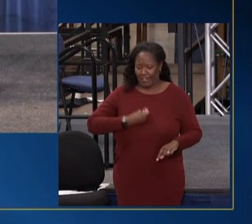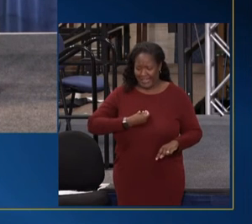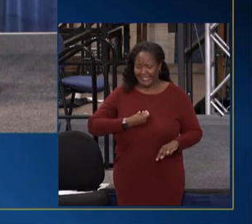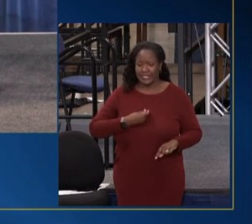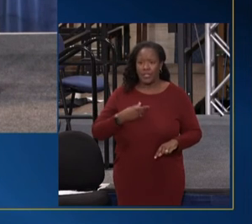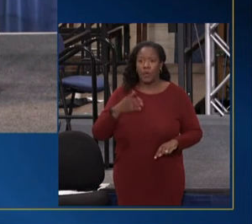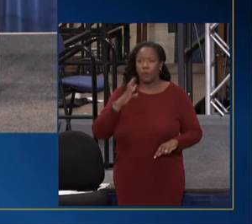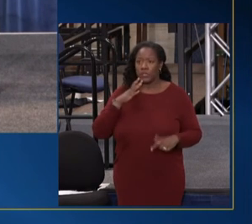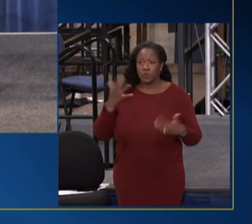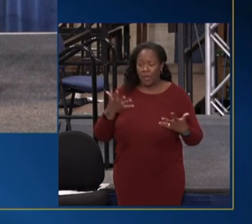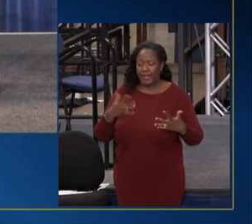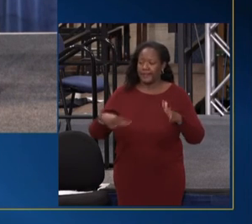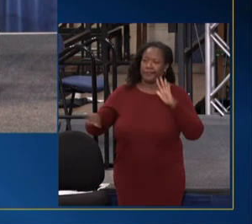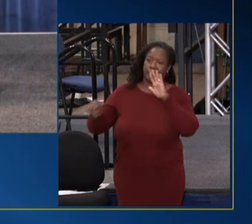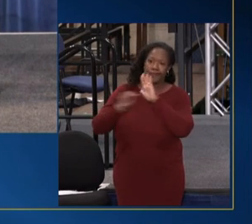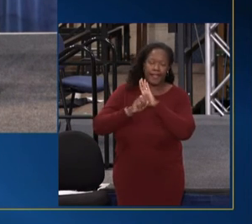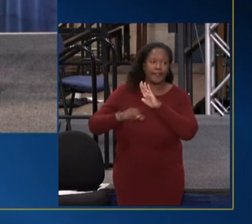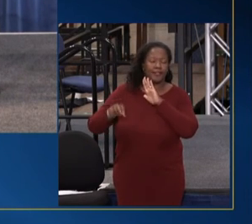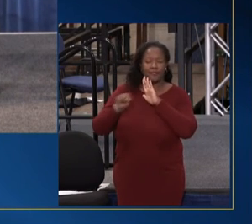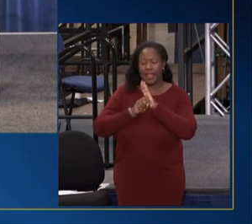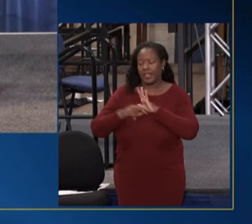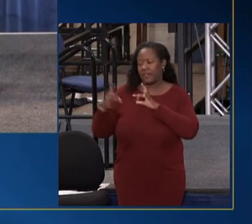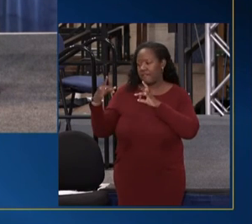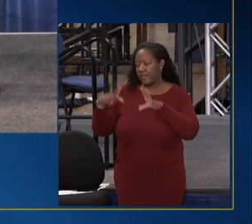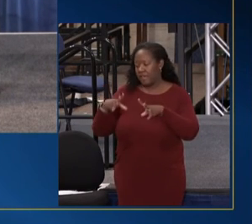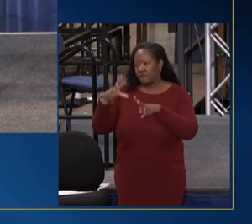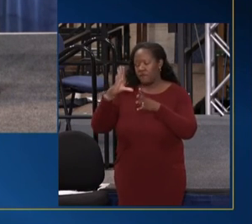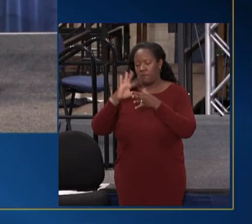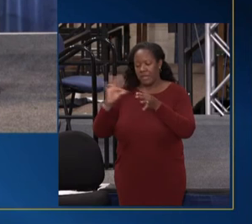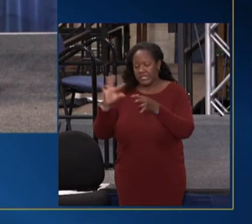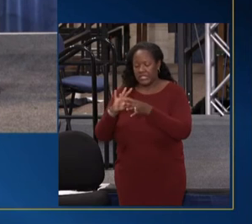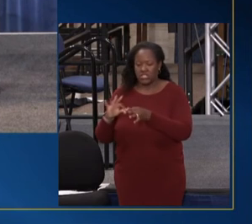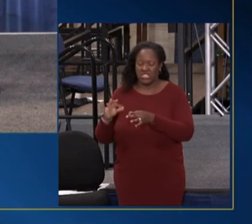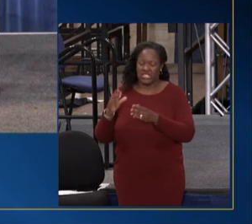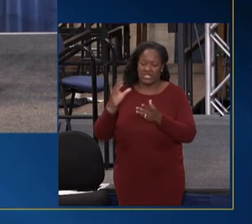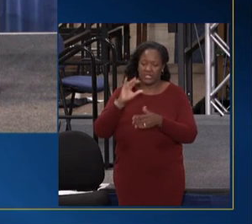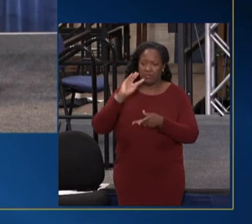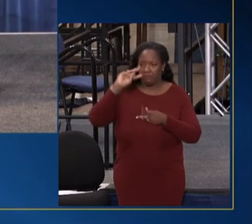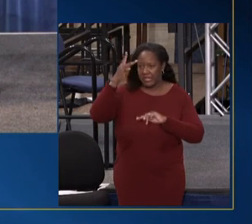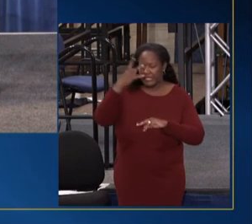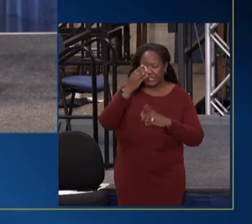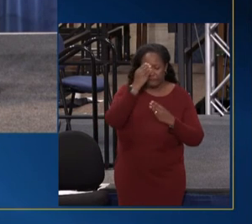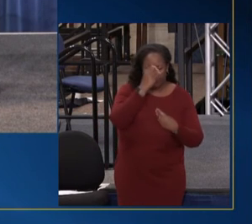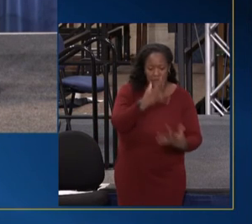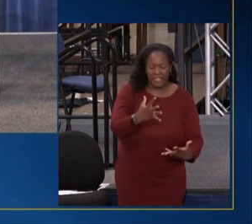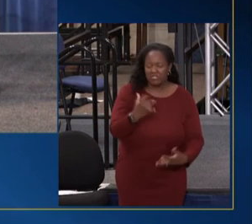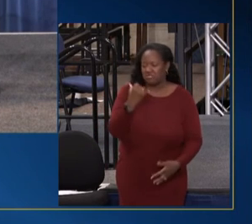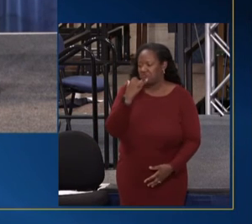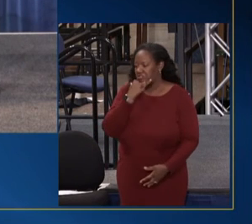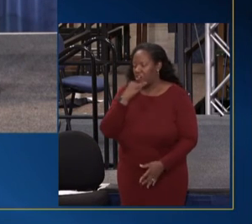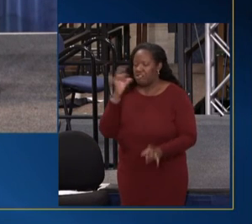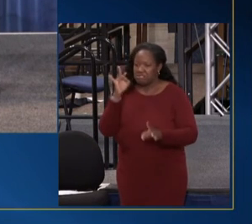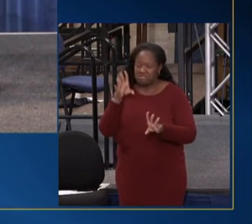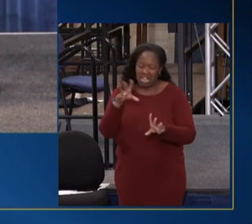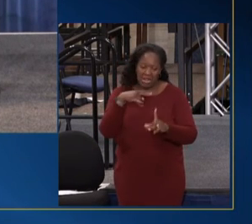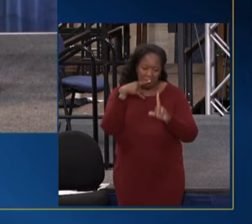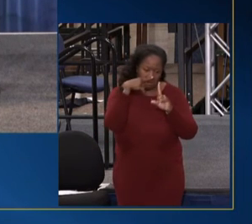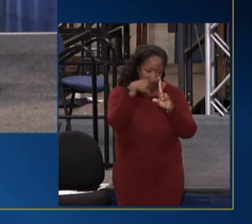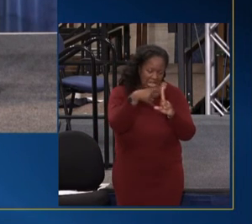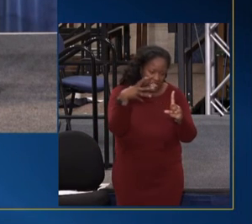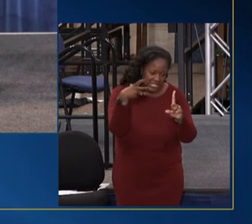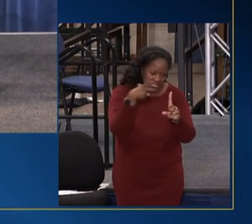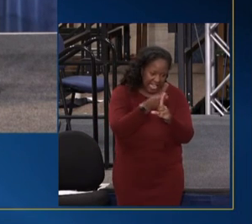these hateful messages and the misinformation and the wrong, terrible attacks. And